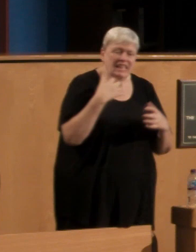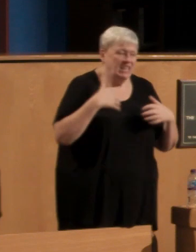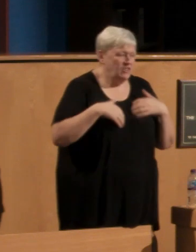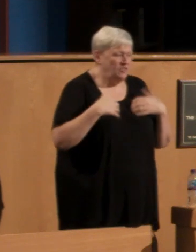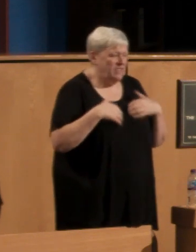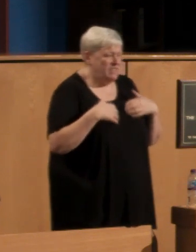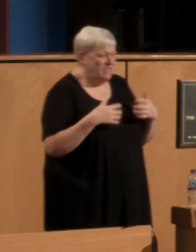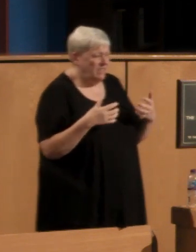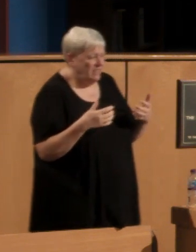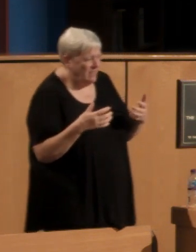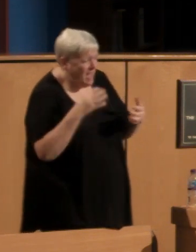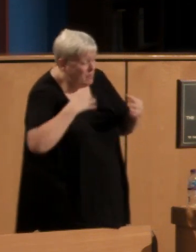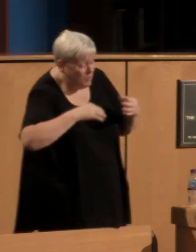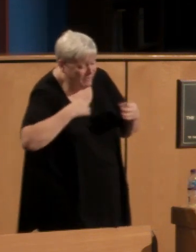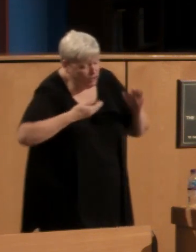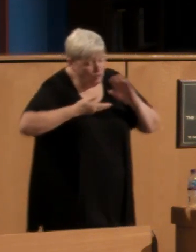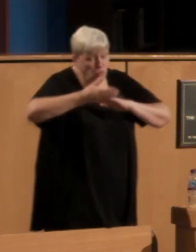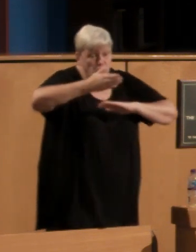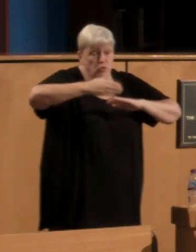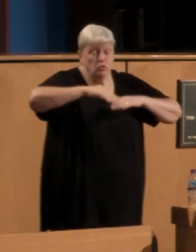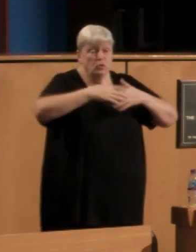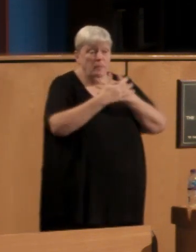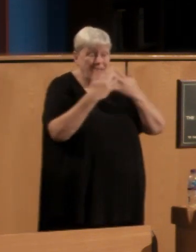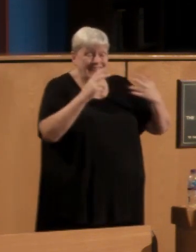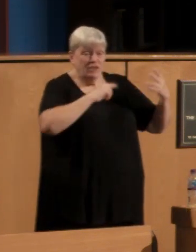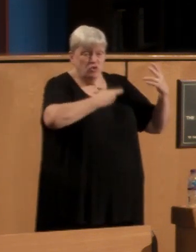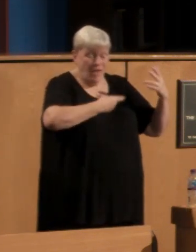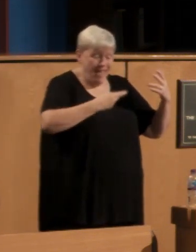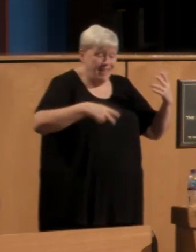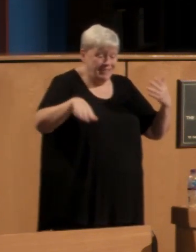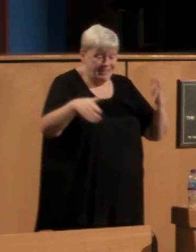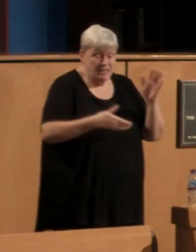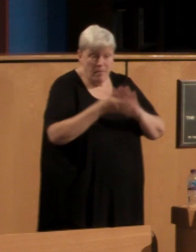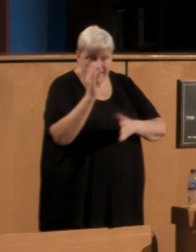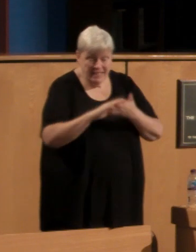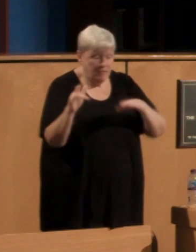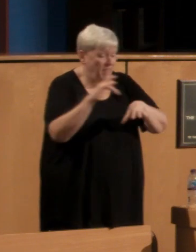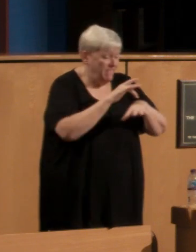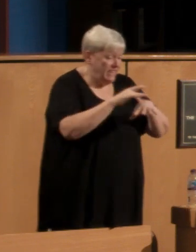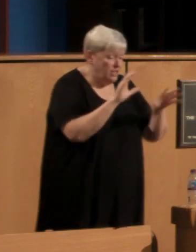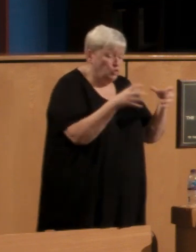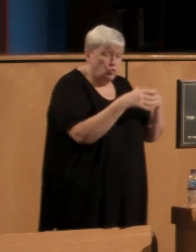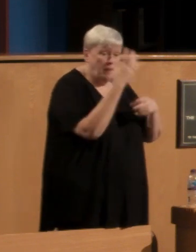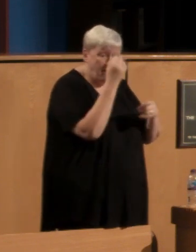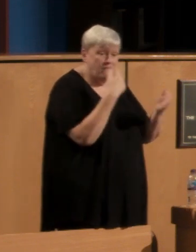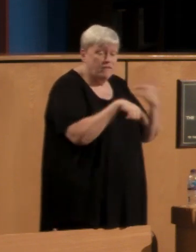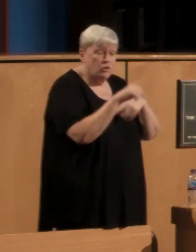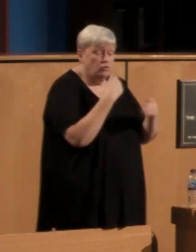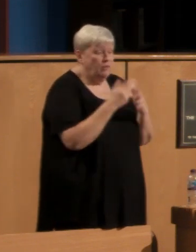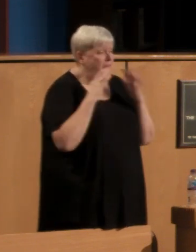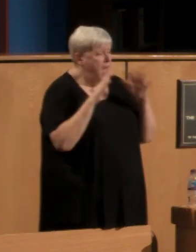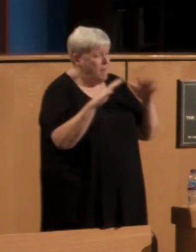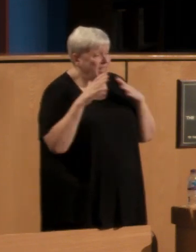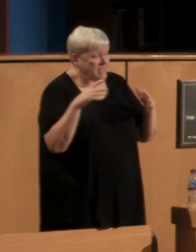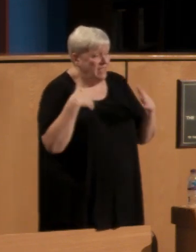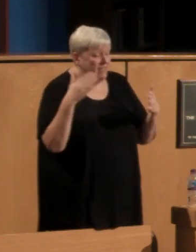I've had the privilege to go to quite a lot of trans plays in sort of mainstream theaters recently, which is amazing that exists.